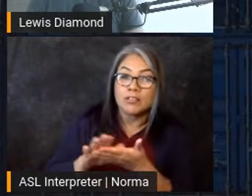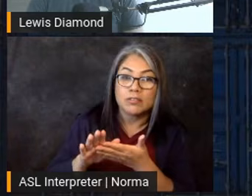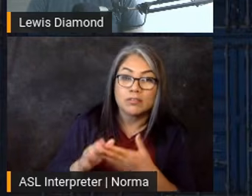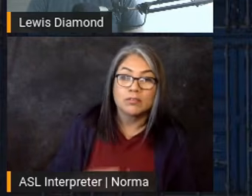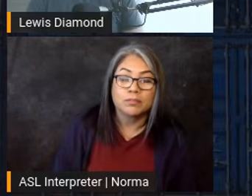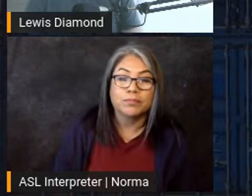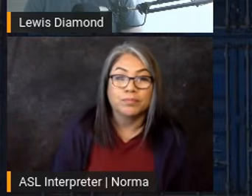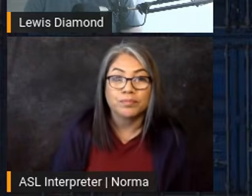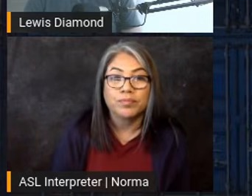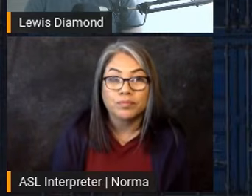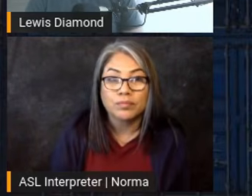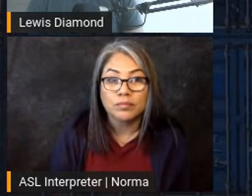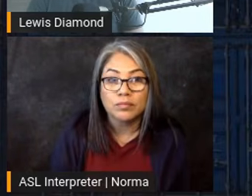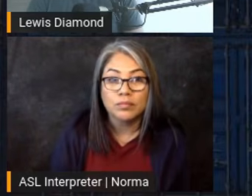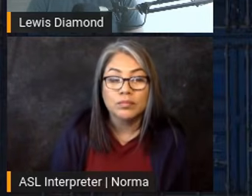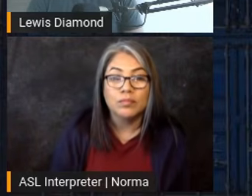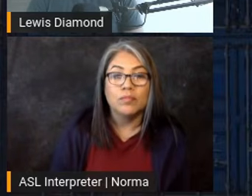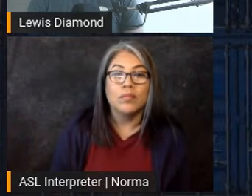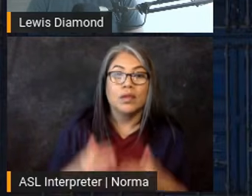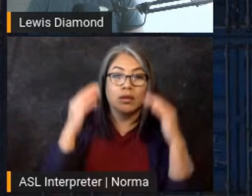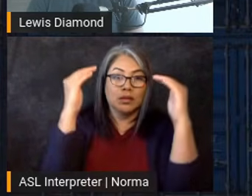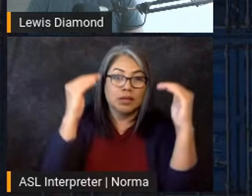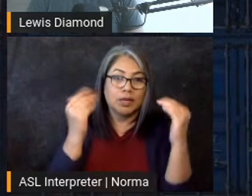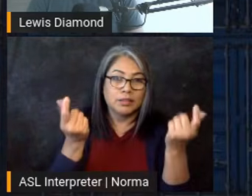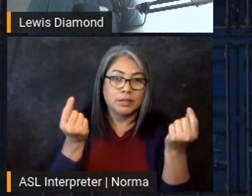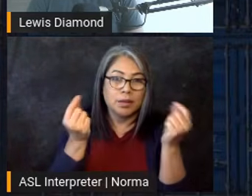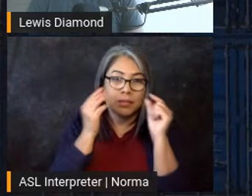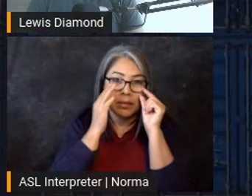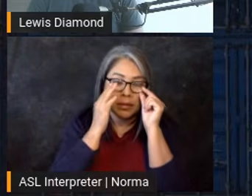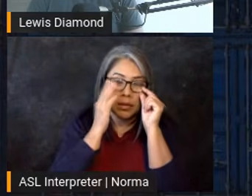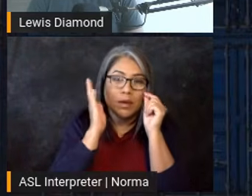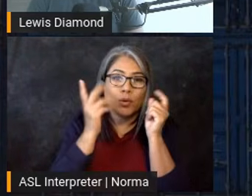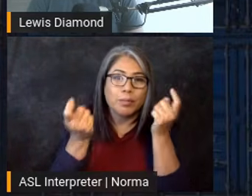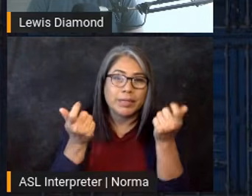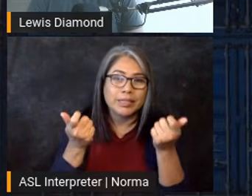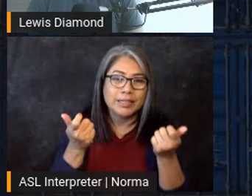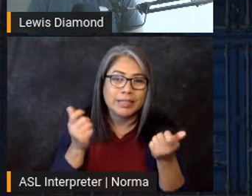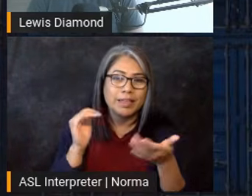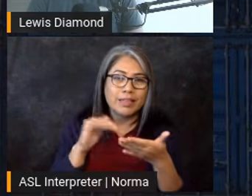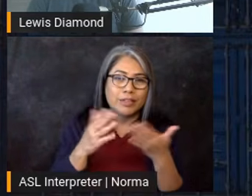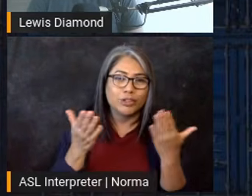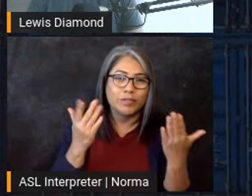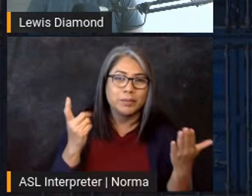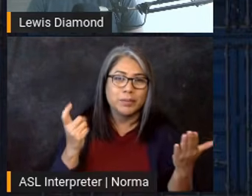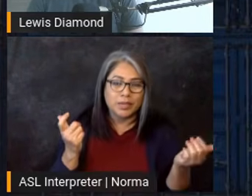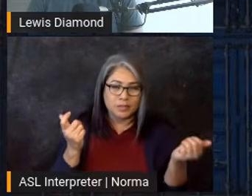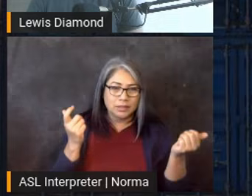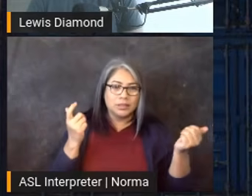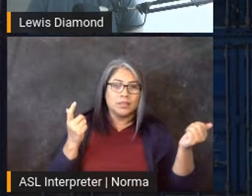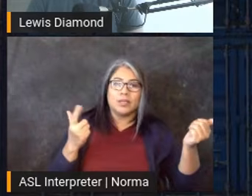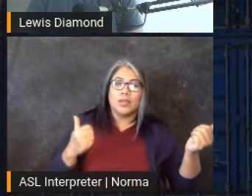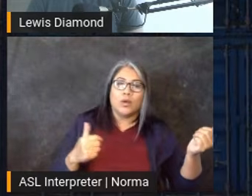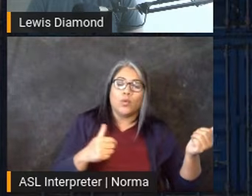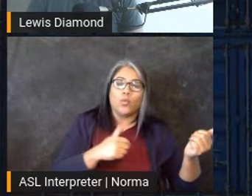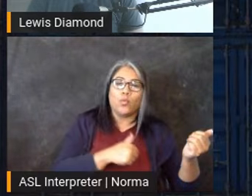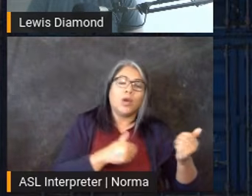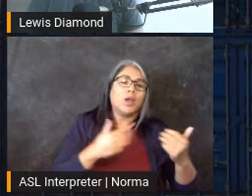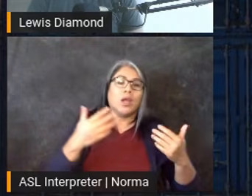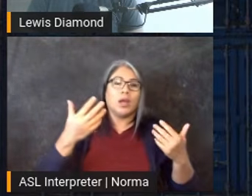All right, so our next step here is we're going to be deleting that service because we want to demo emissary,